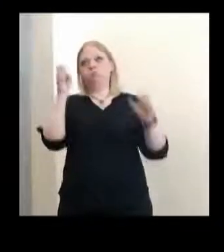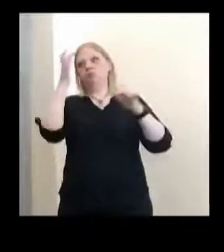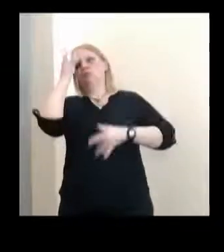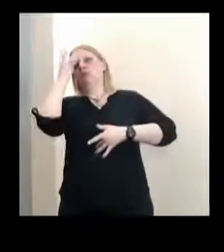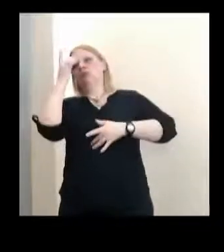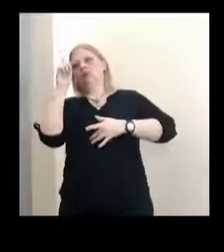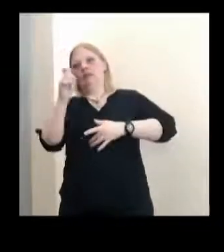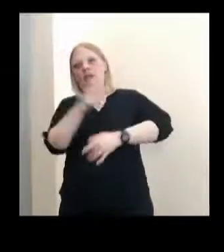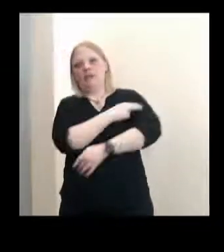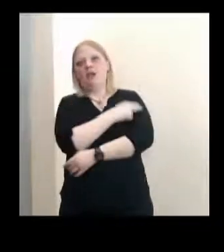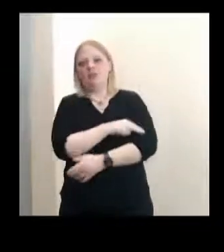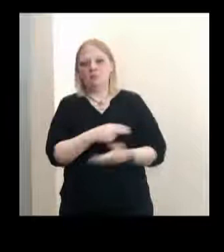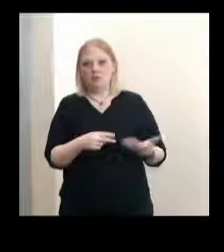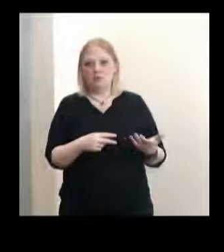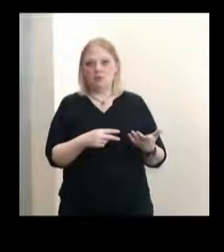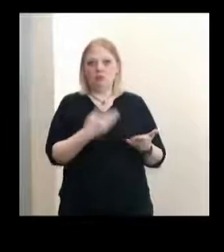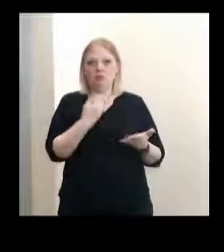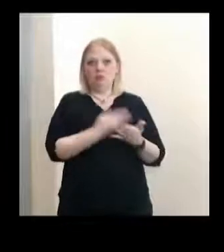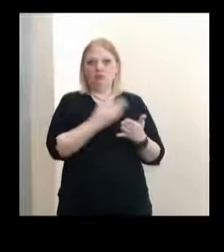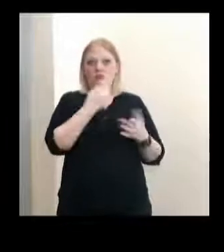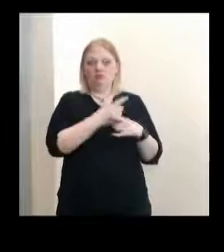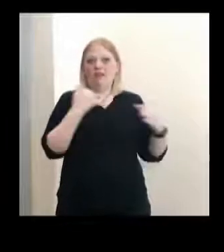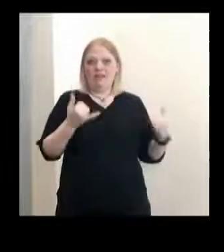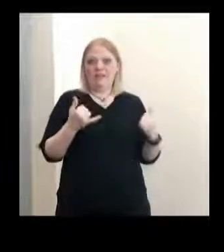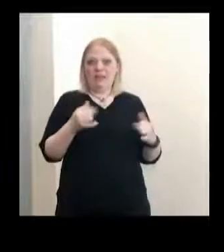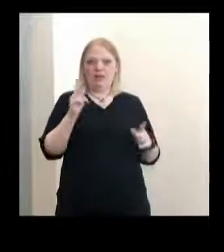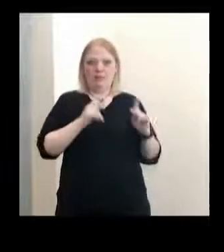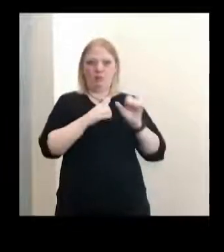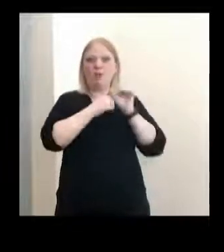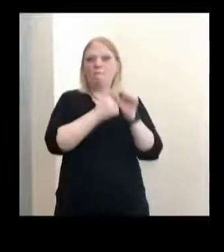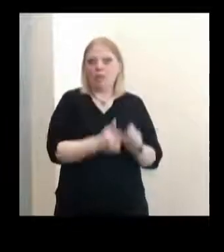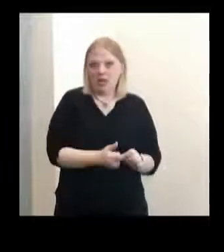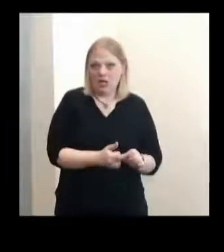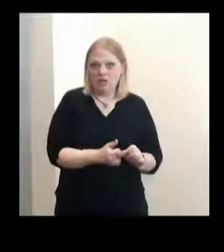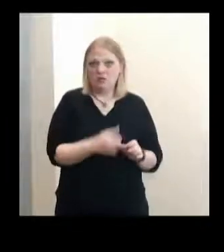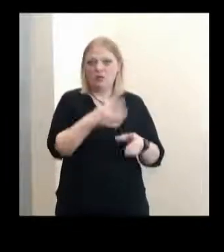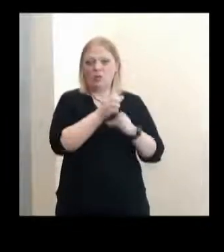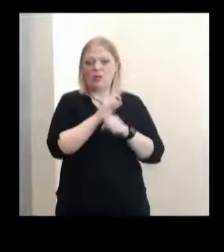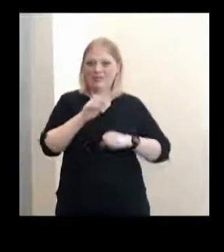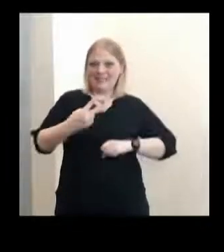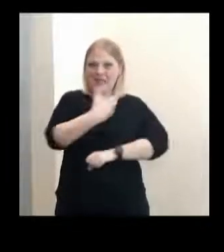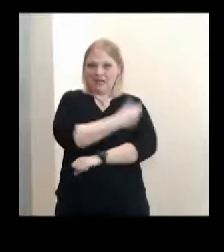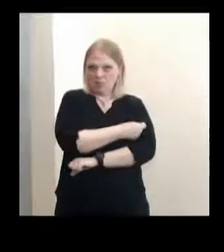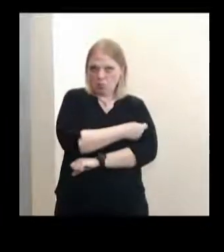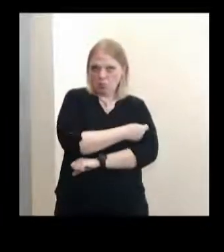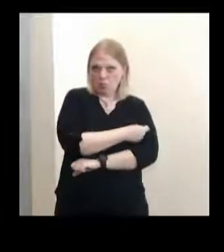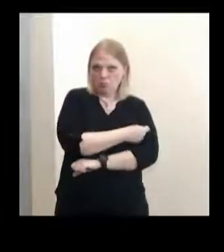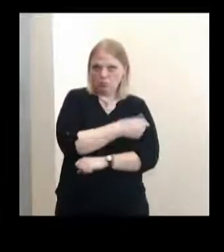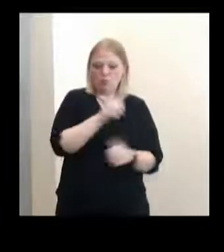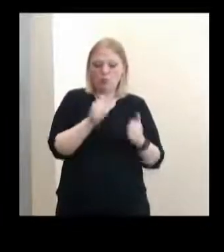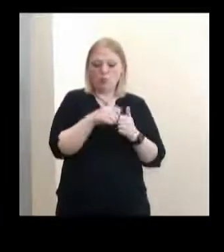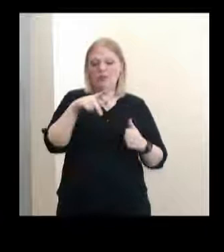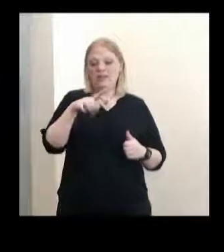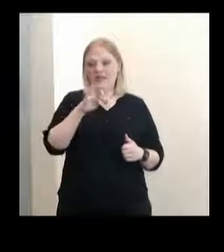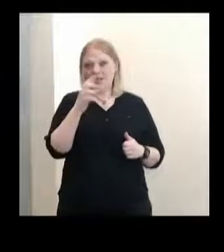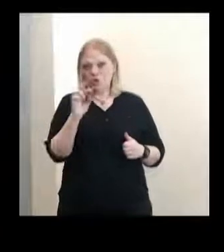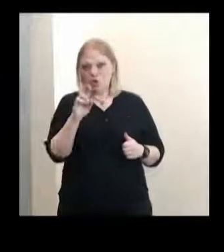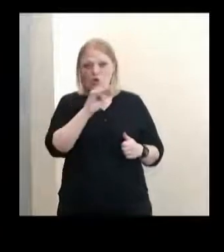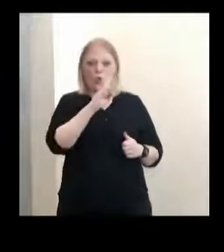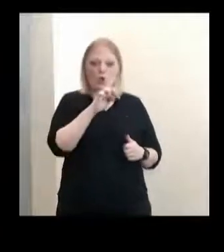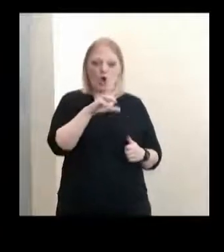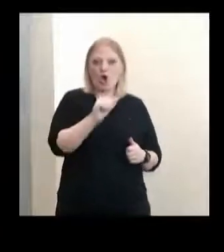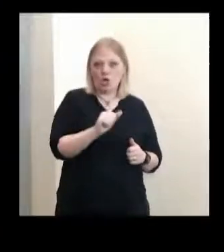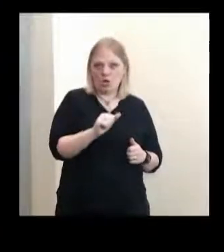So that shows that right now, when people are compliant with getting their second dose with the Pfizer and the Moderna, if they